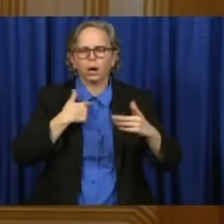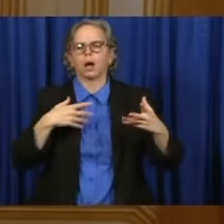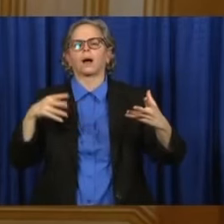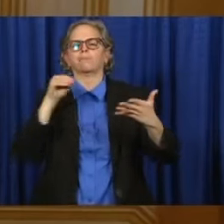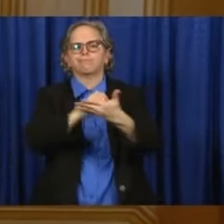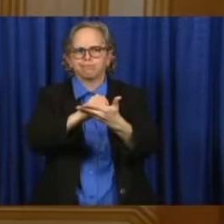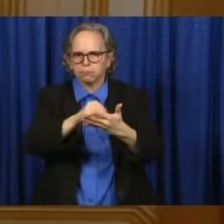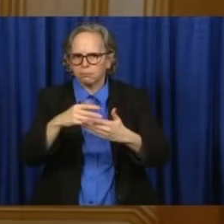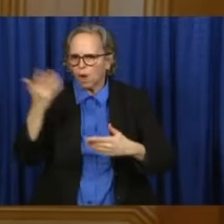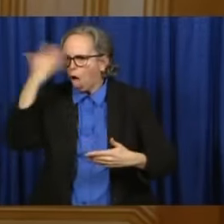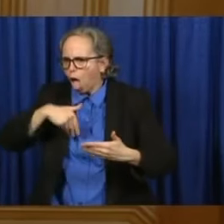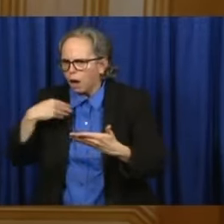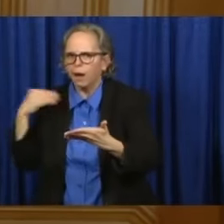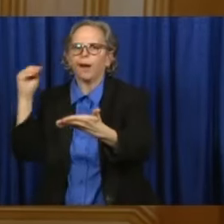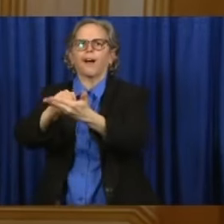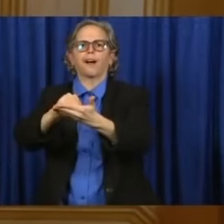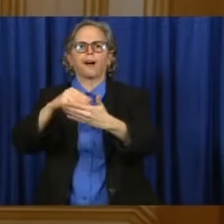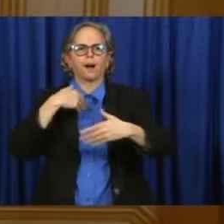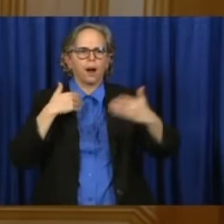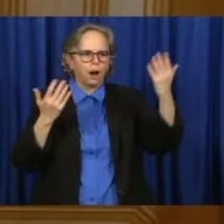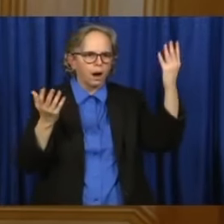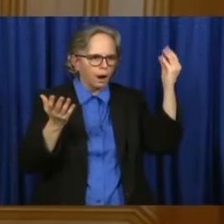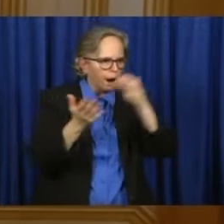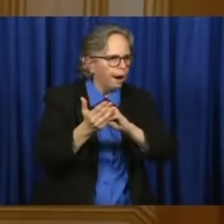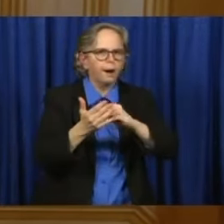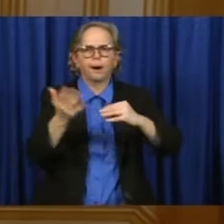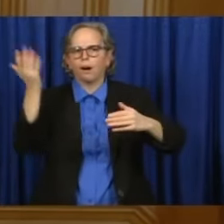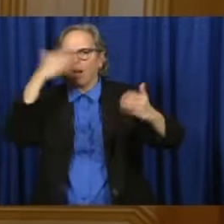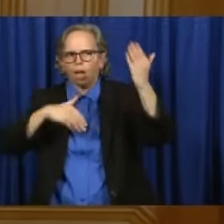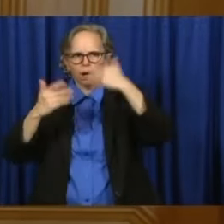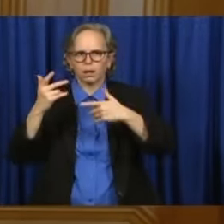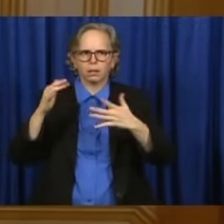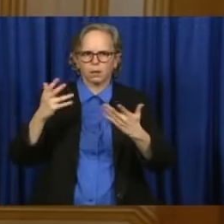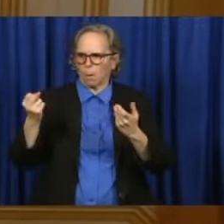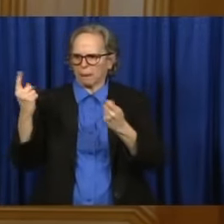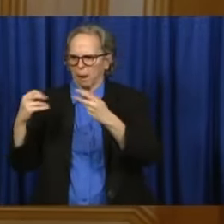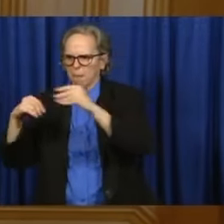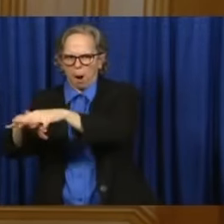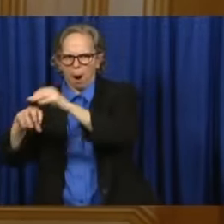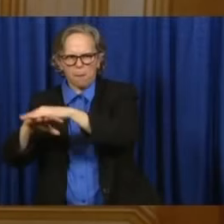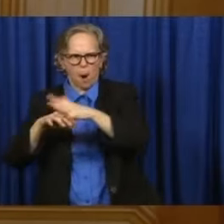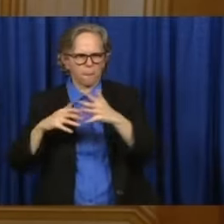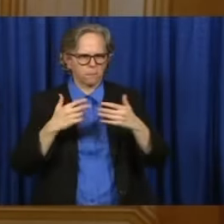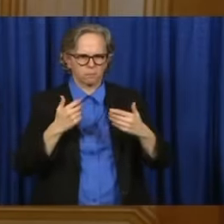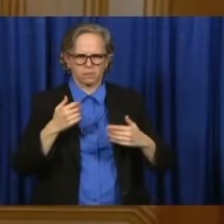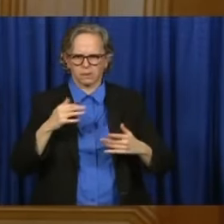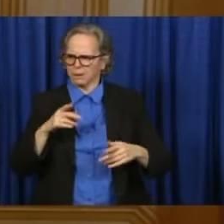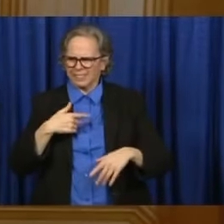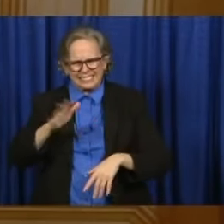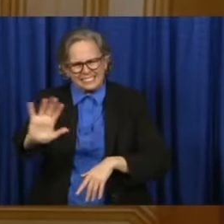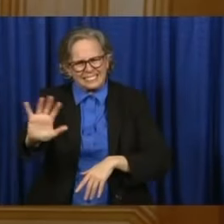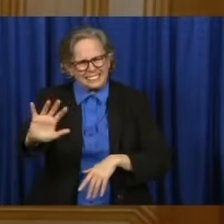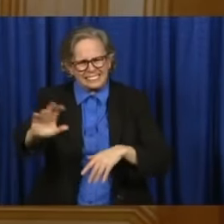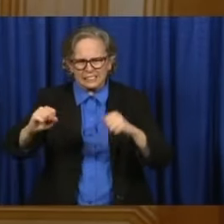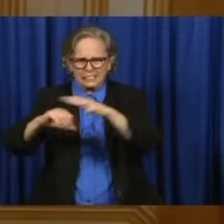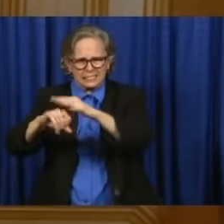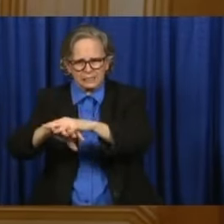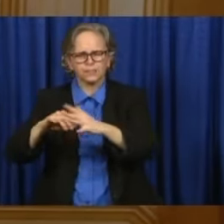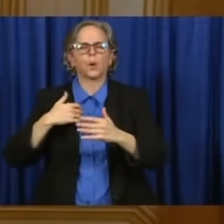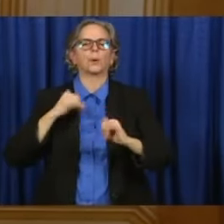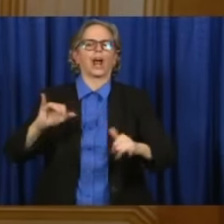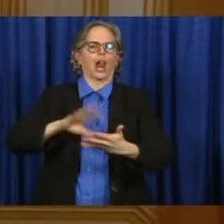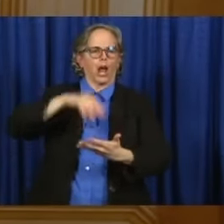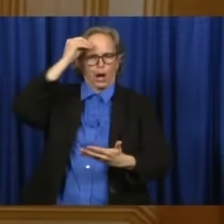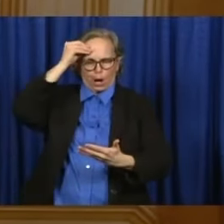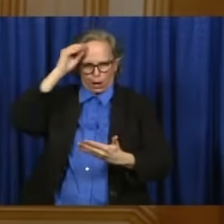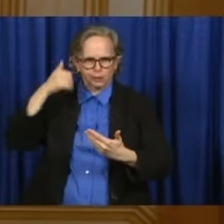sense that we're seeing a lot of activity, people coming together in spite of the order. We've tried to deal with that in this